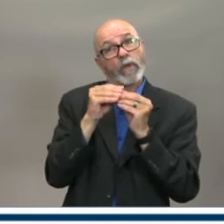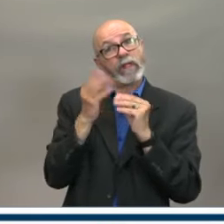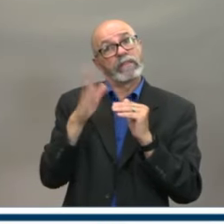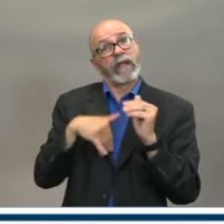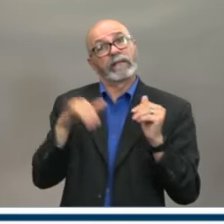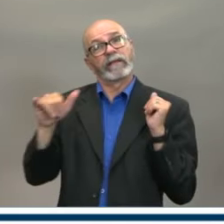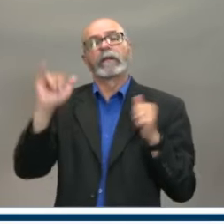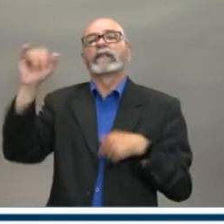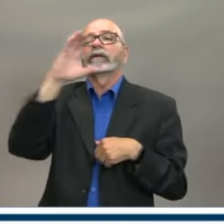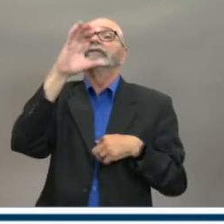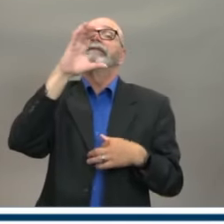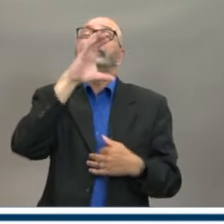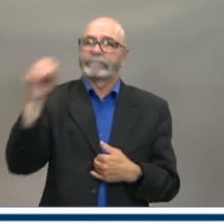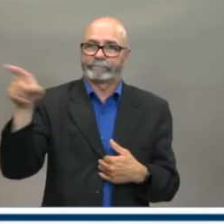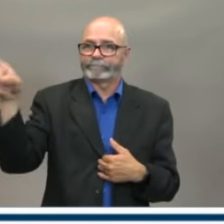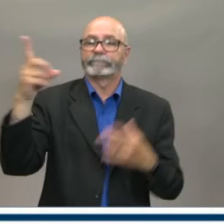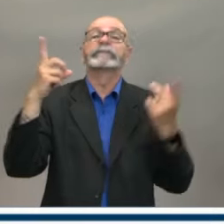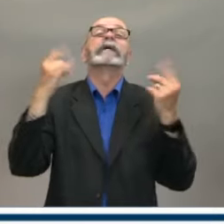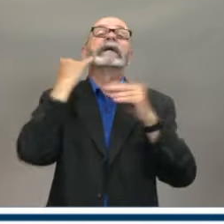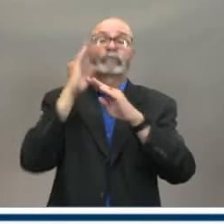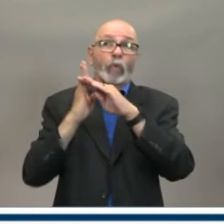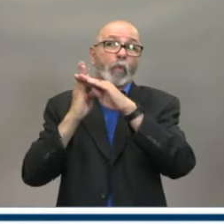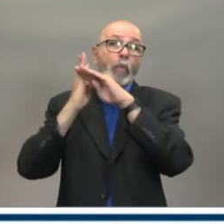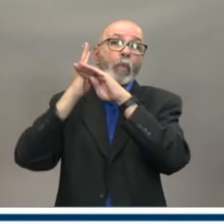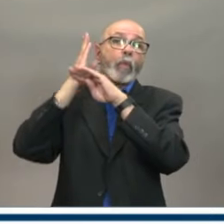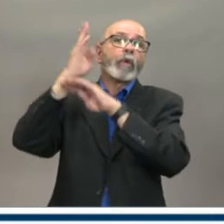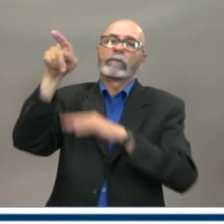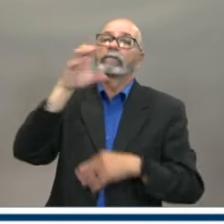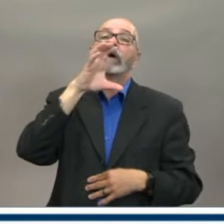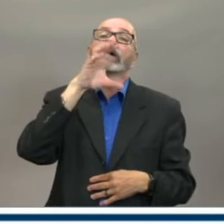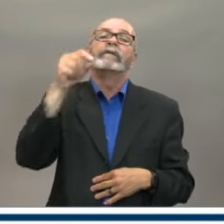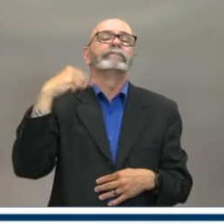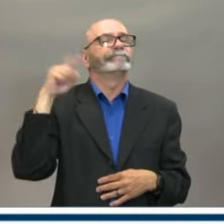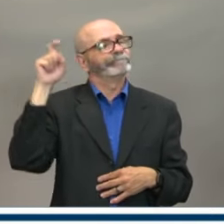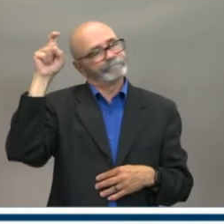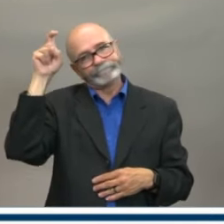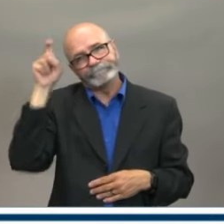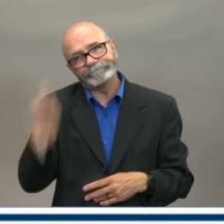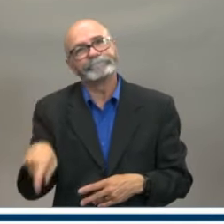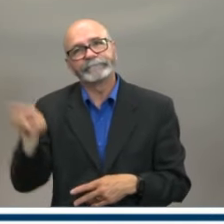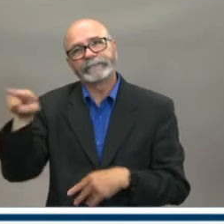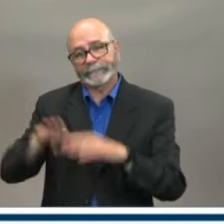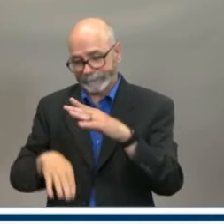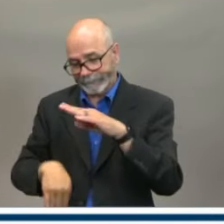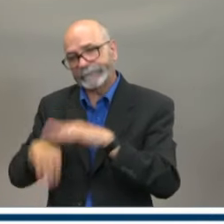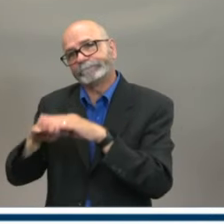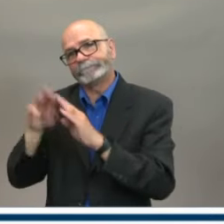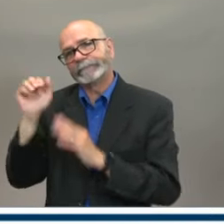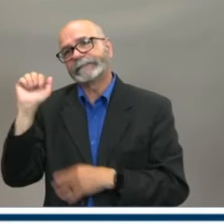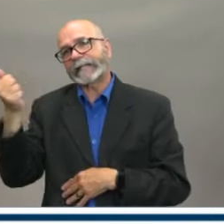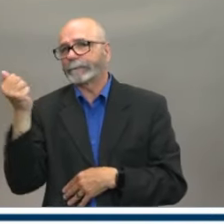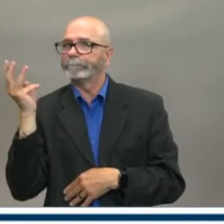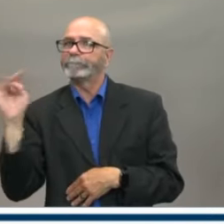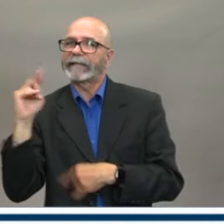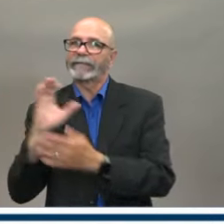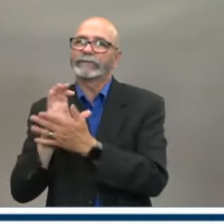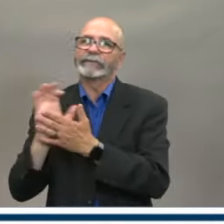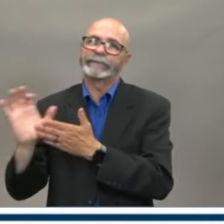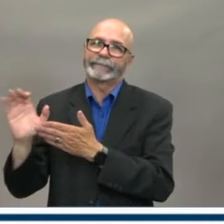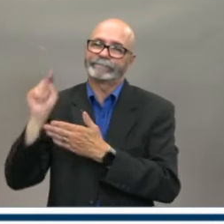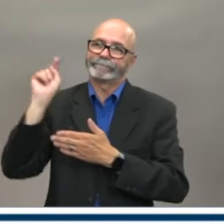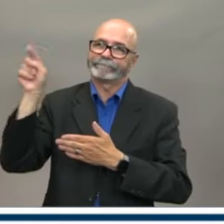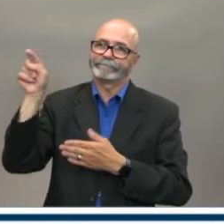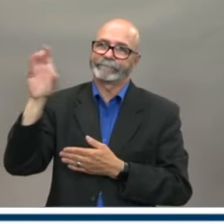up anything over and above. So we're capped at $10 million. So it's dollar for dollar for the first 10, and after that, it's up